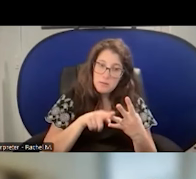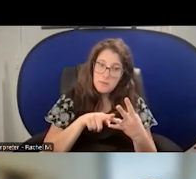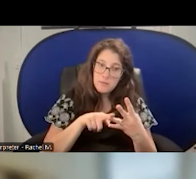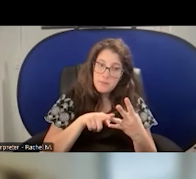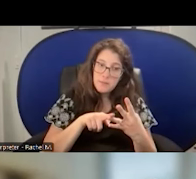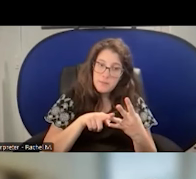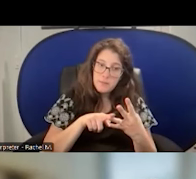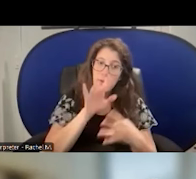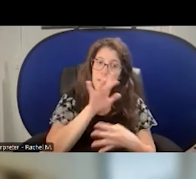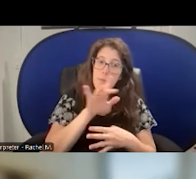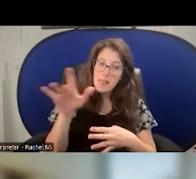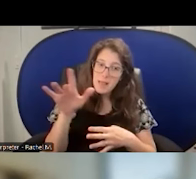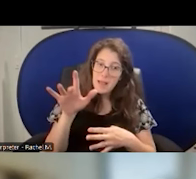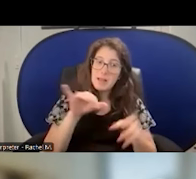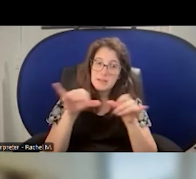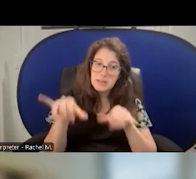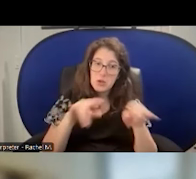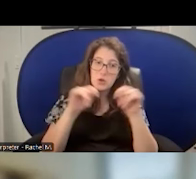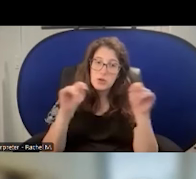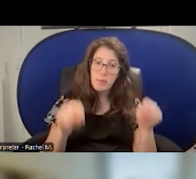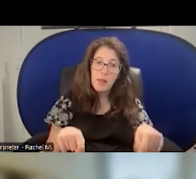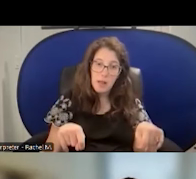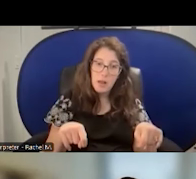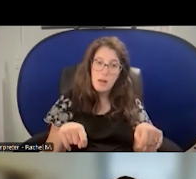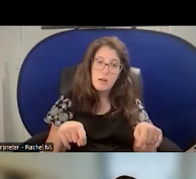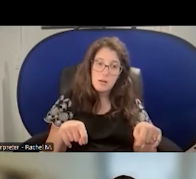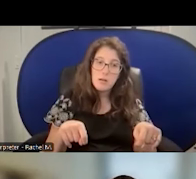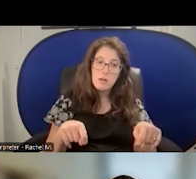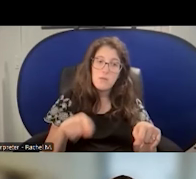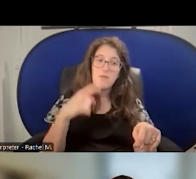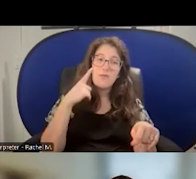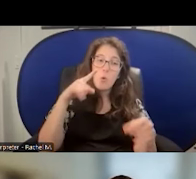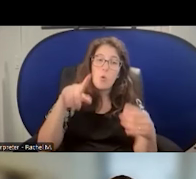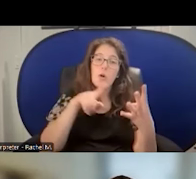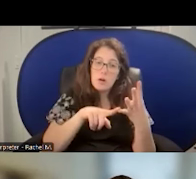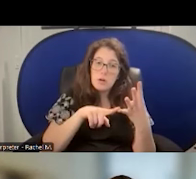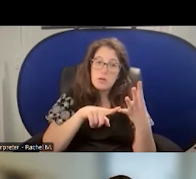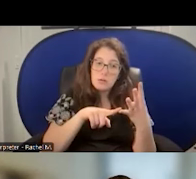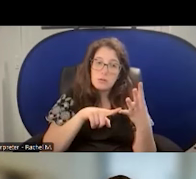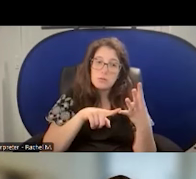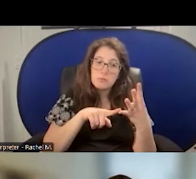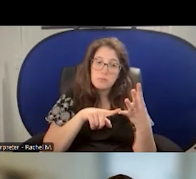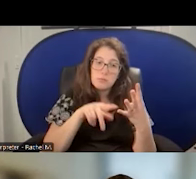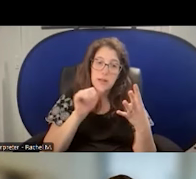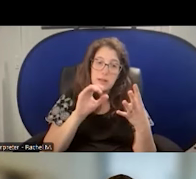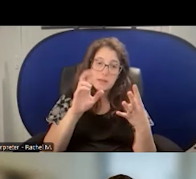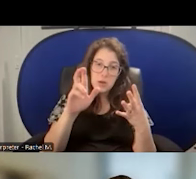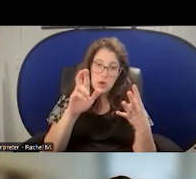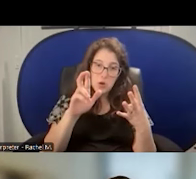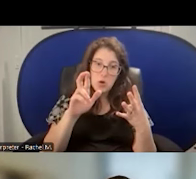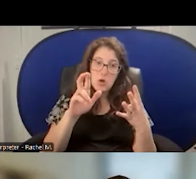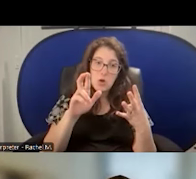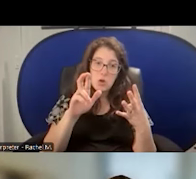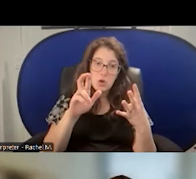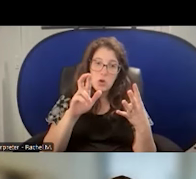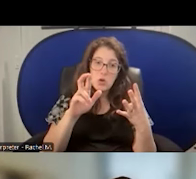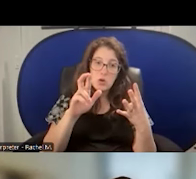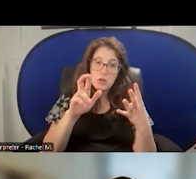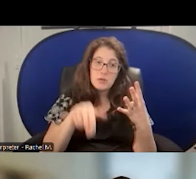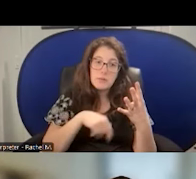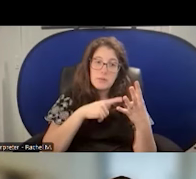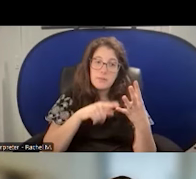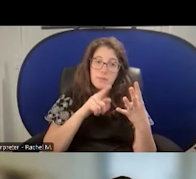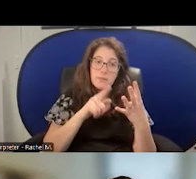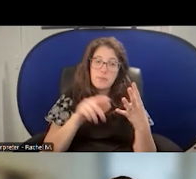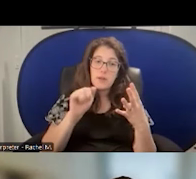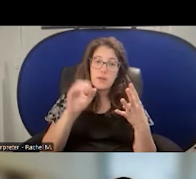blank document that it's the generic blank document that has been prepared